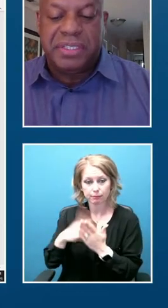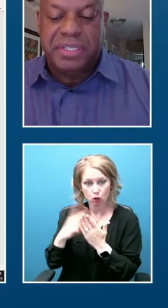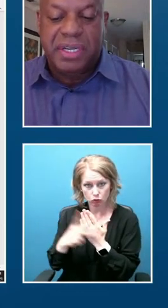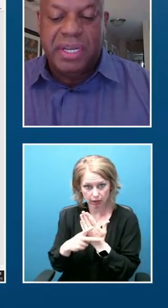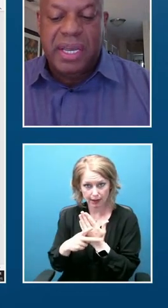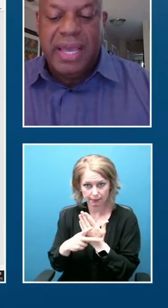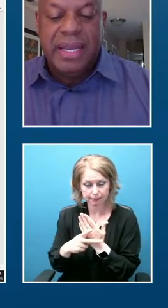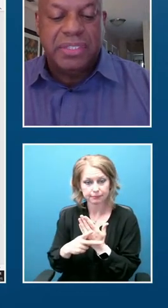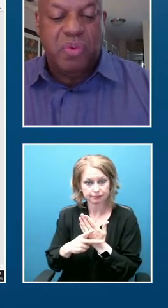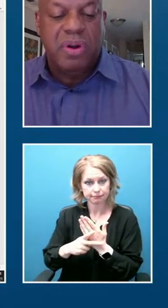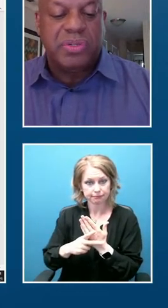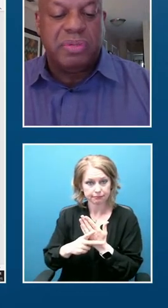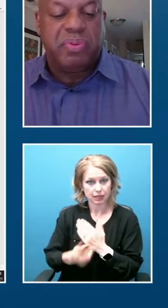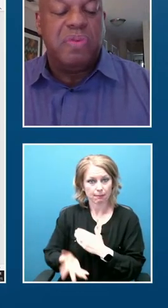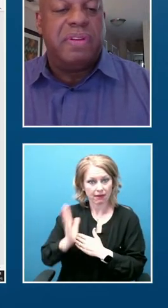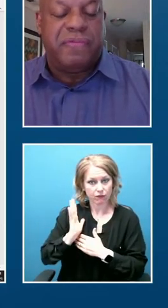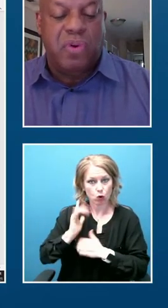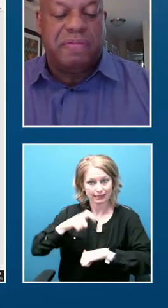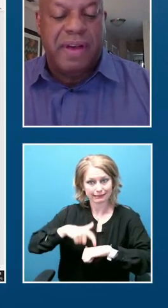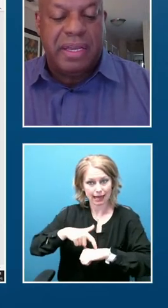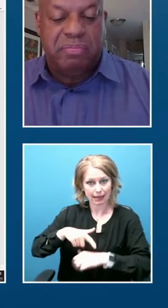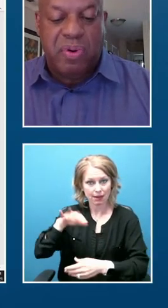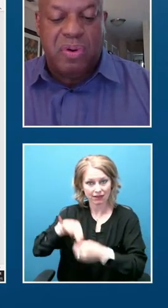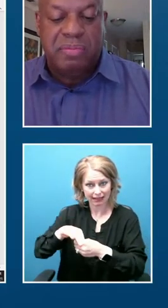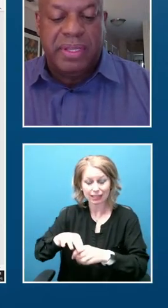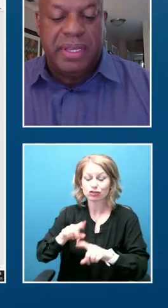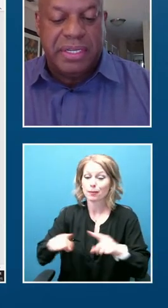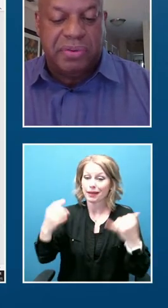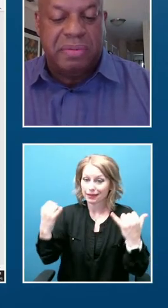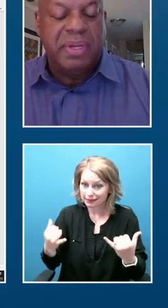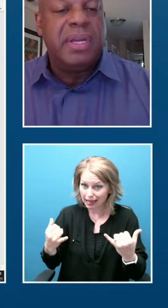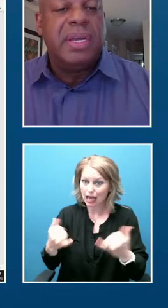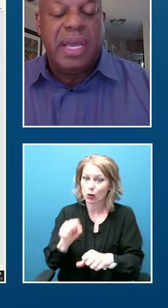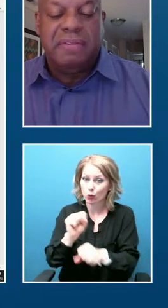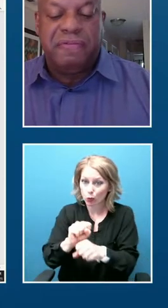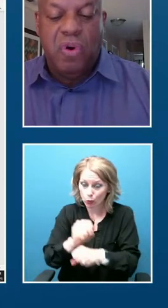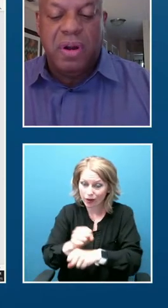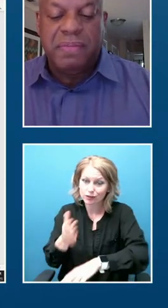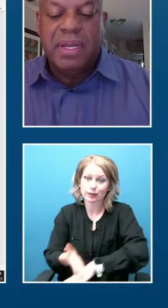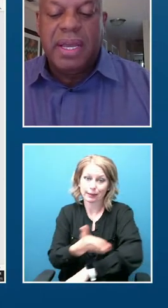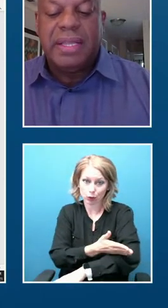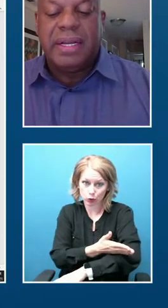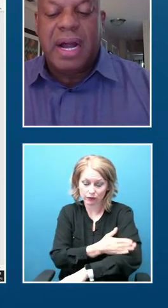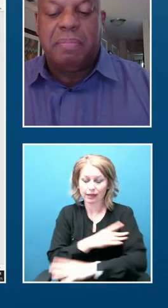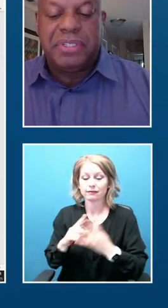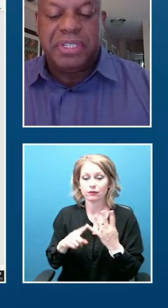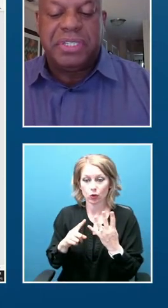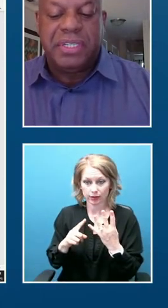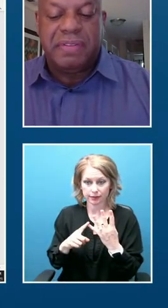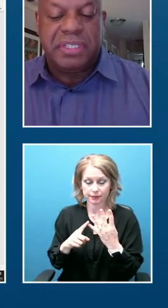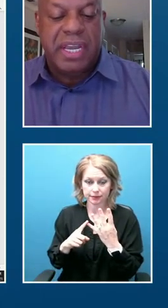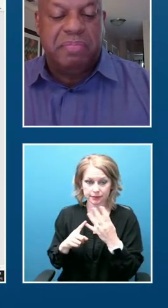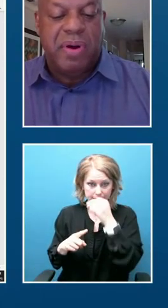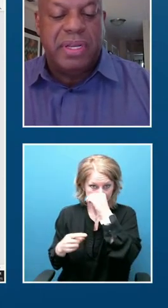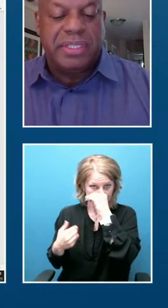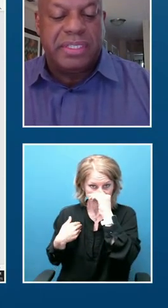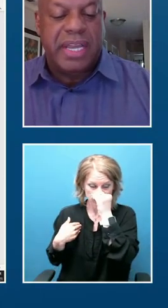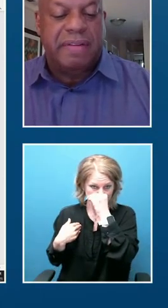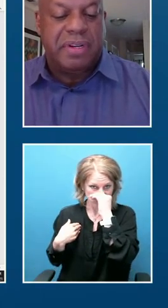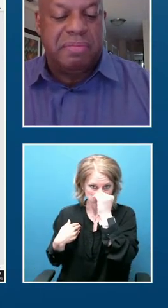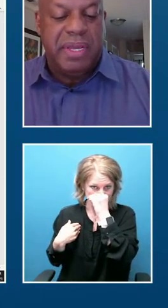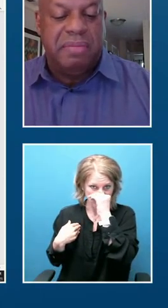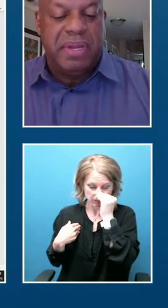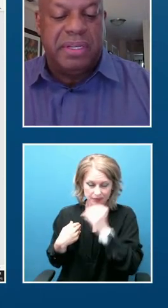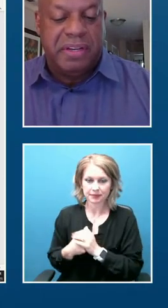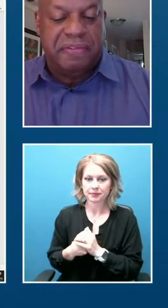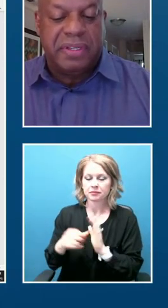the elections and has worked to improve and fortify that program in the interim. And four, had the composition of the state party's